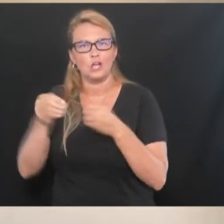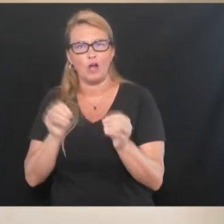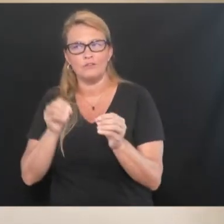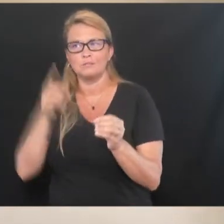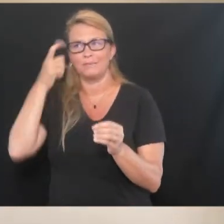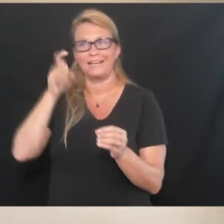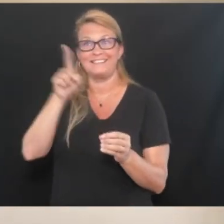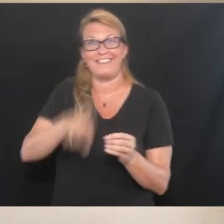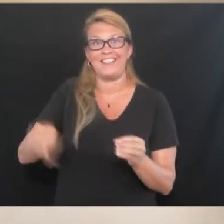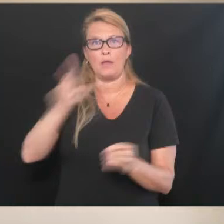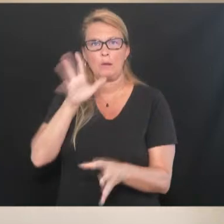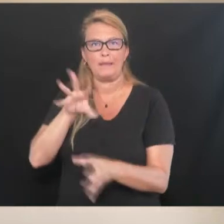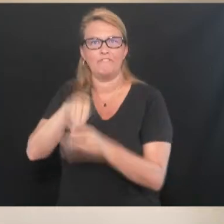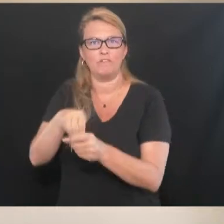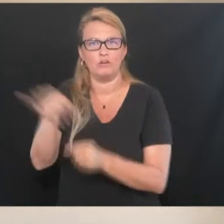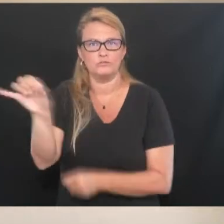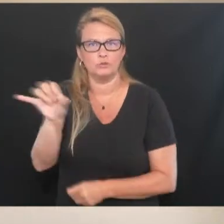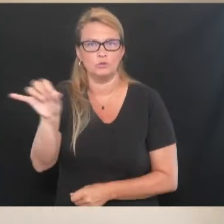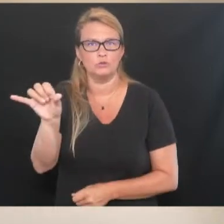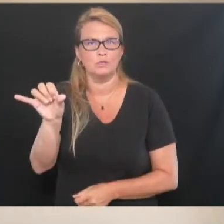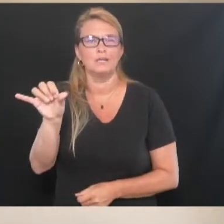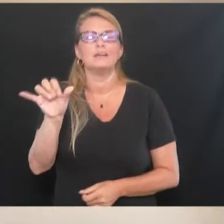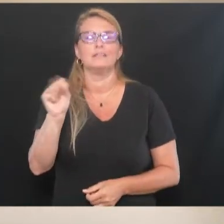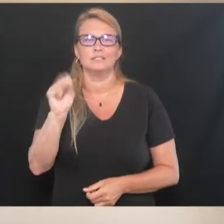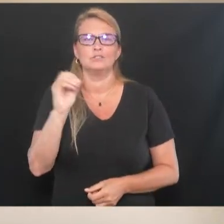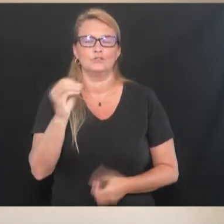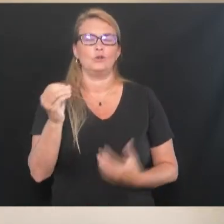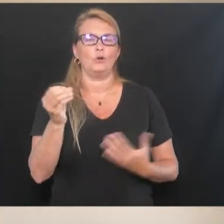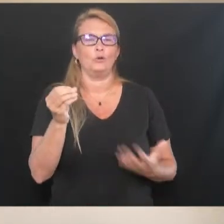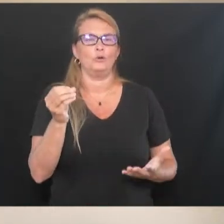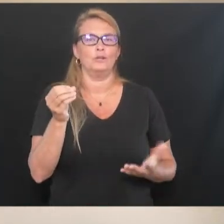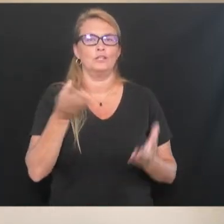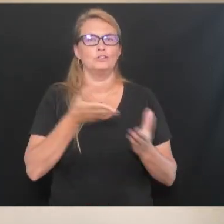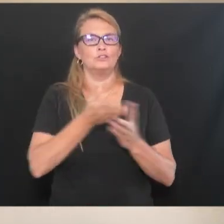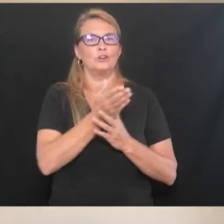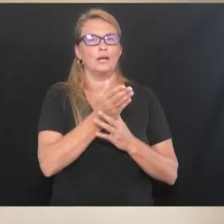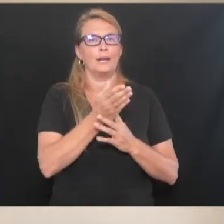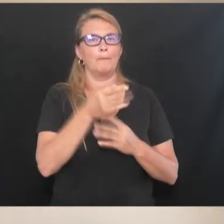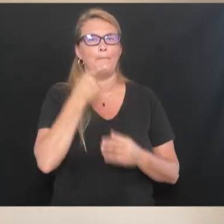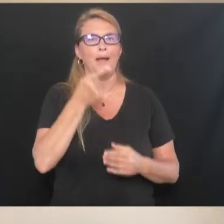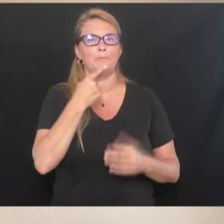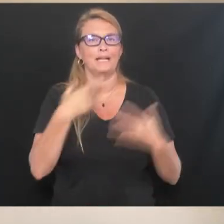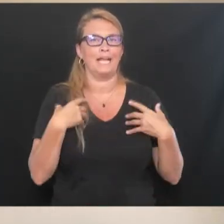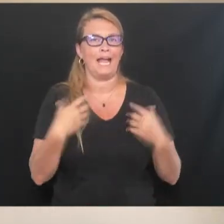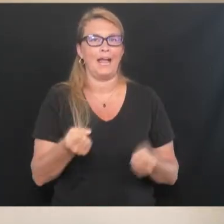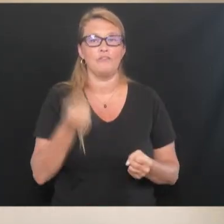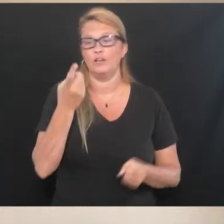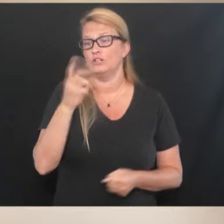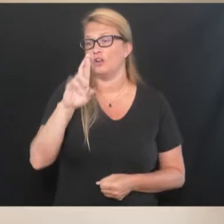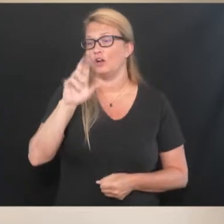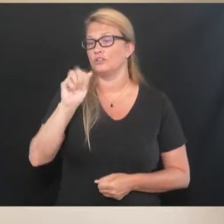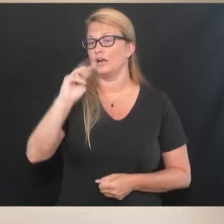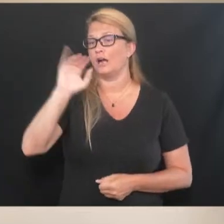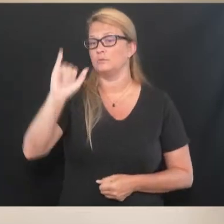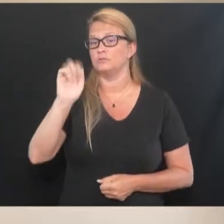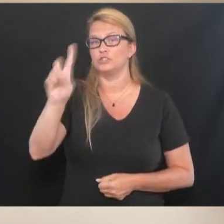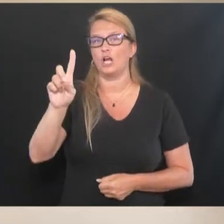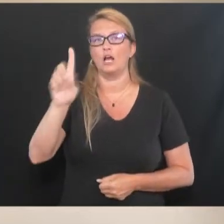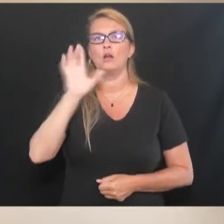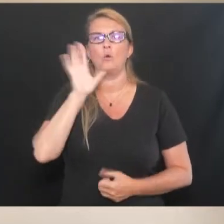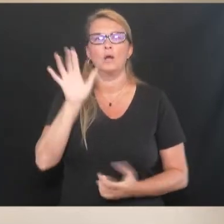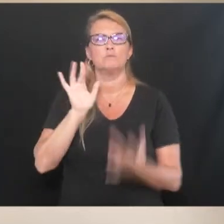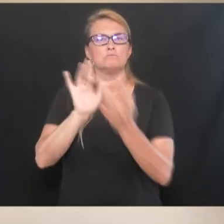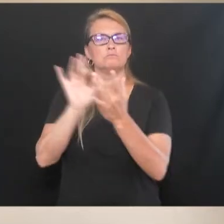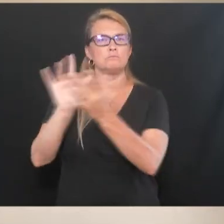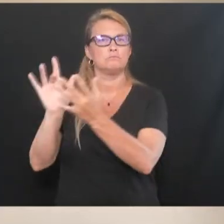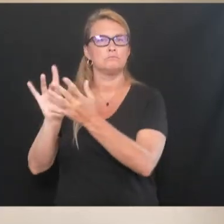in this as well. And then through the Bureau of Public Health, Dr. Amjad will push out guidance